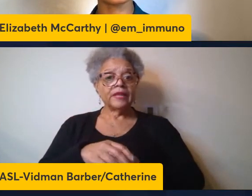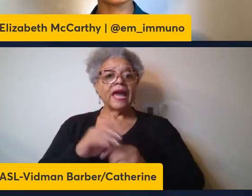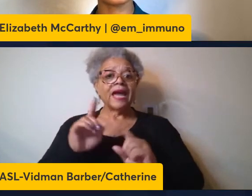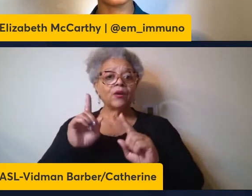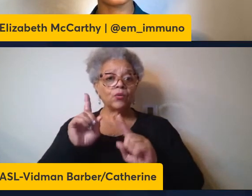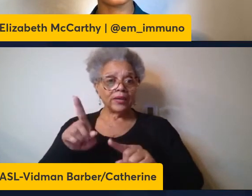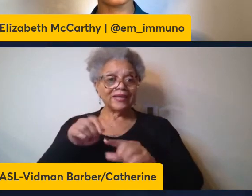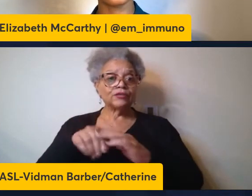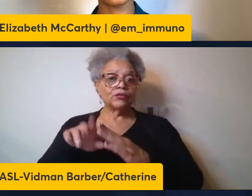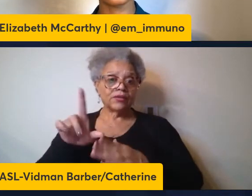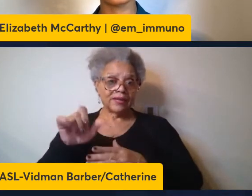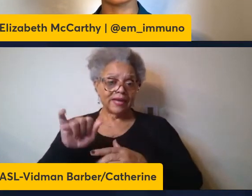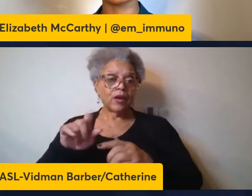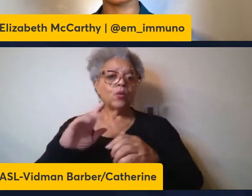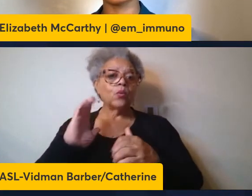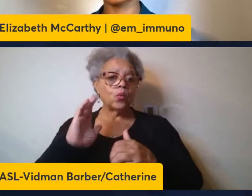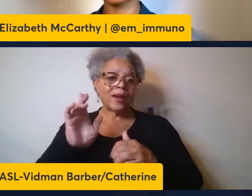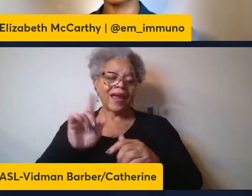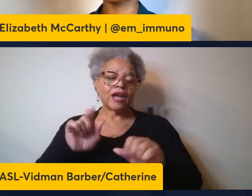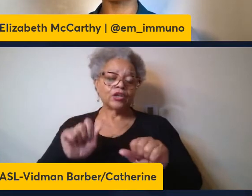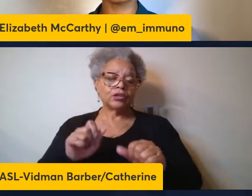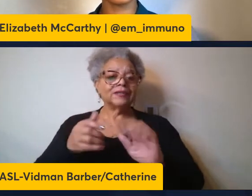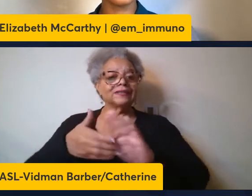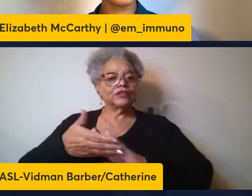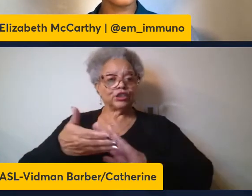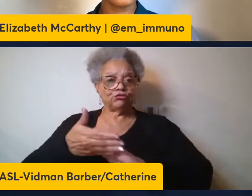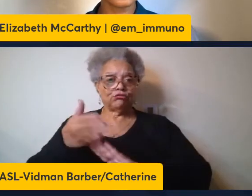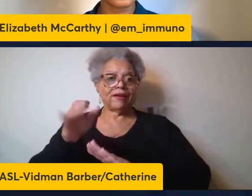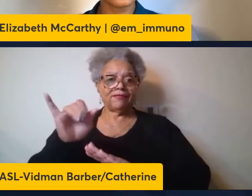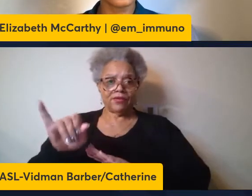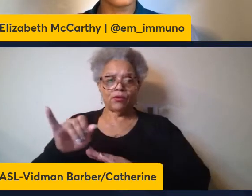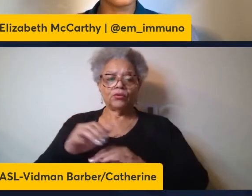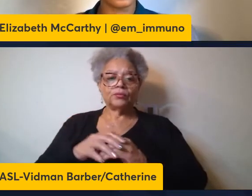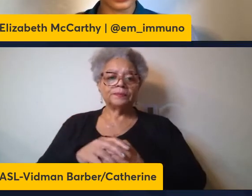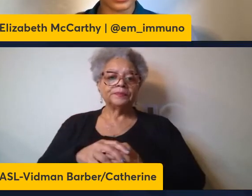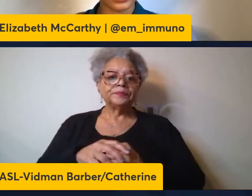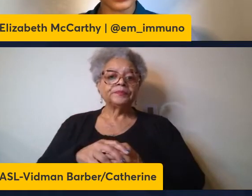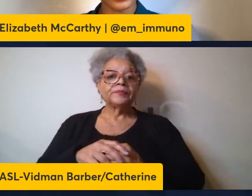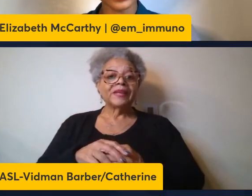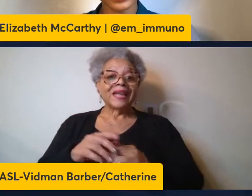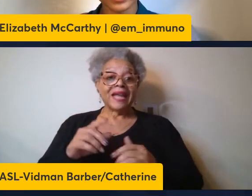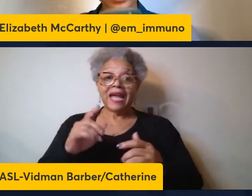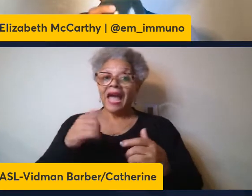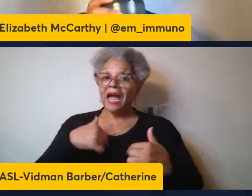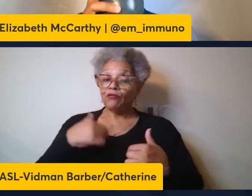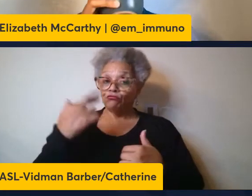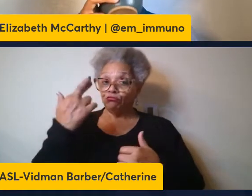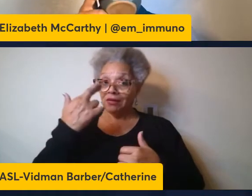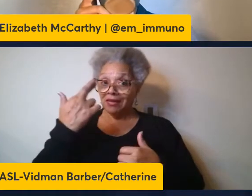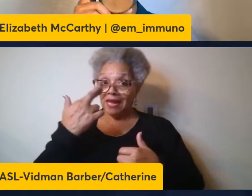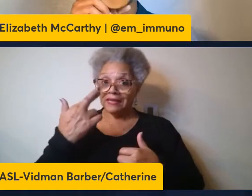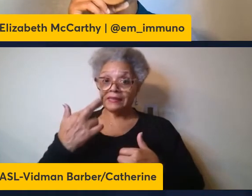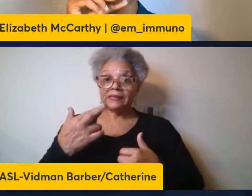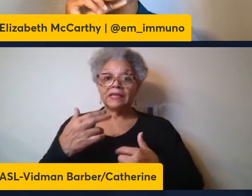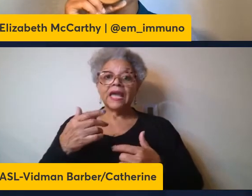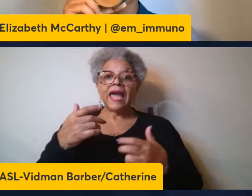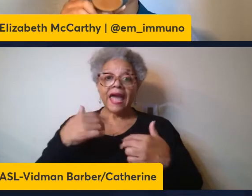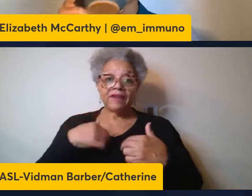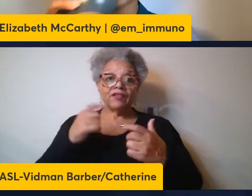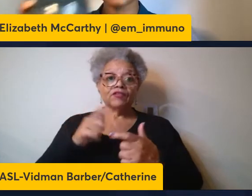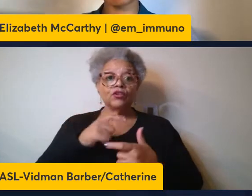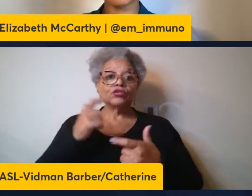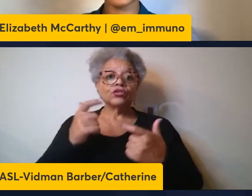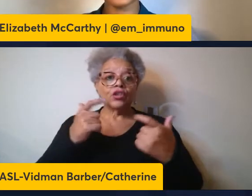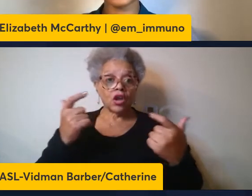could generate those data sets. Interestingly, I realized that coming with those larger data